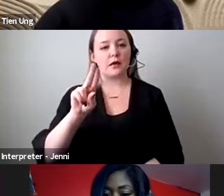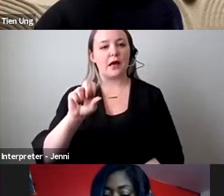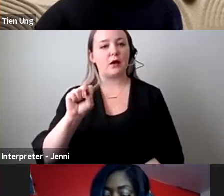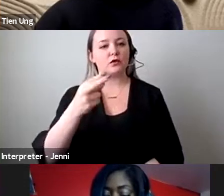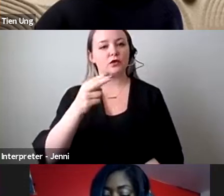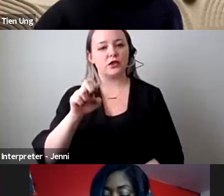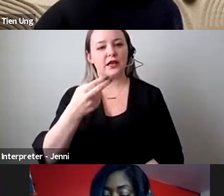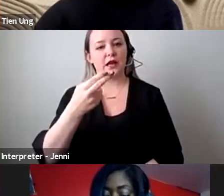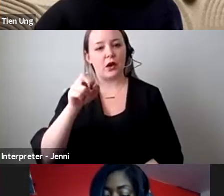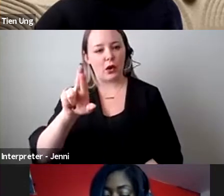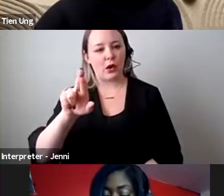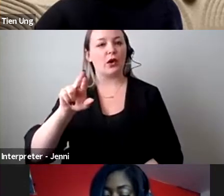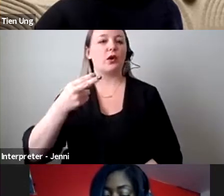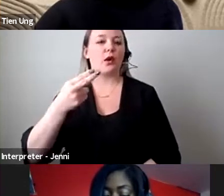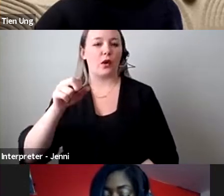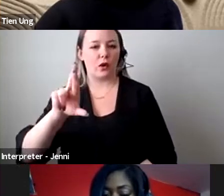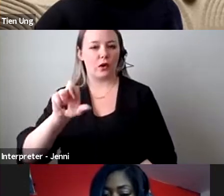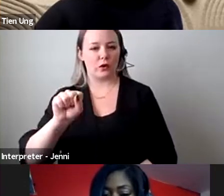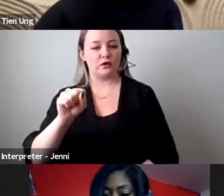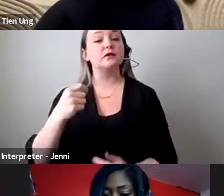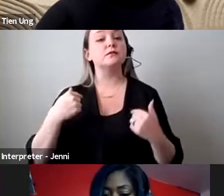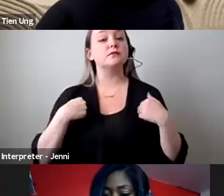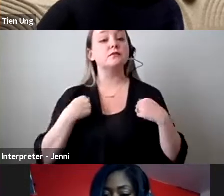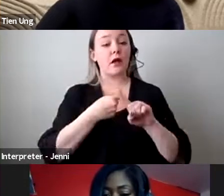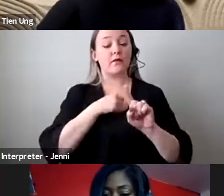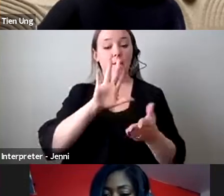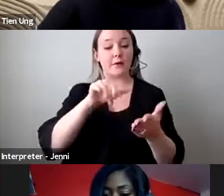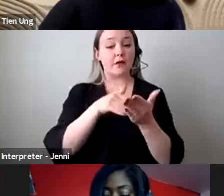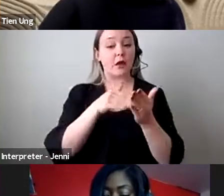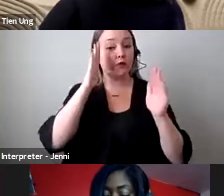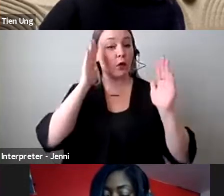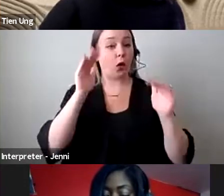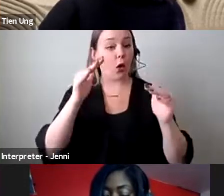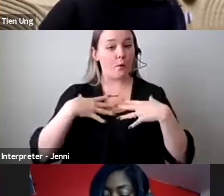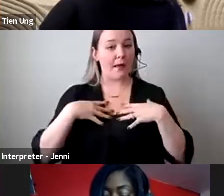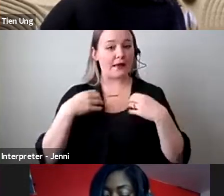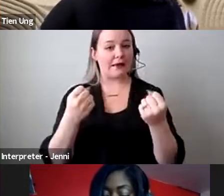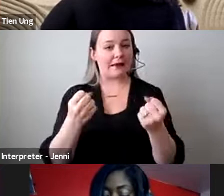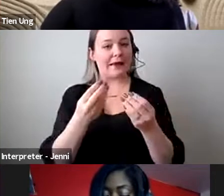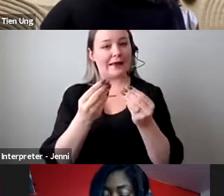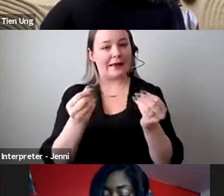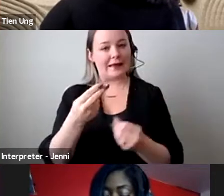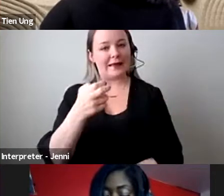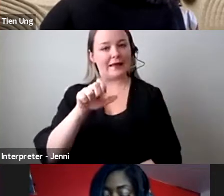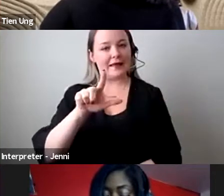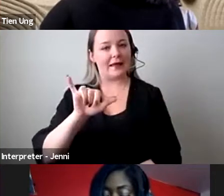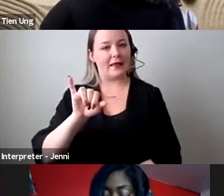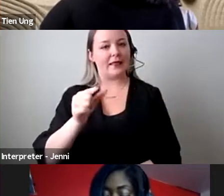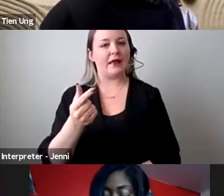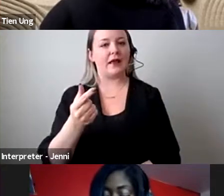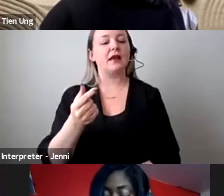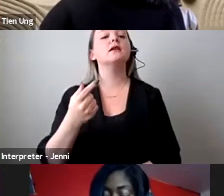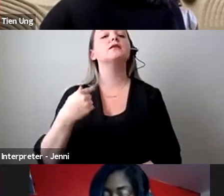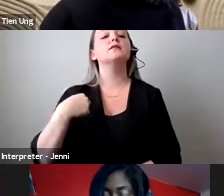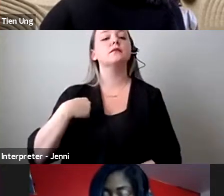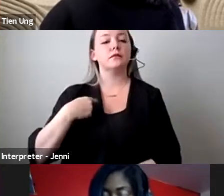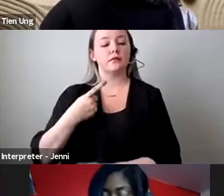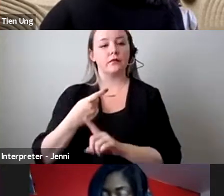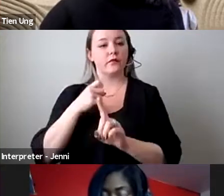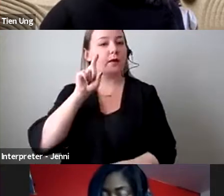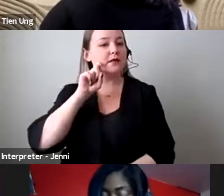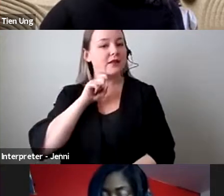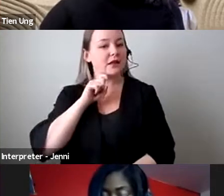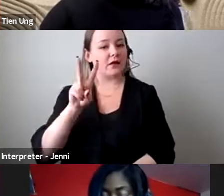of an organization called the Center for Hope and Healing, who does sexual violence intervention and